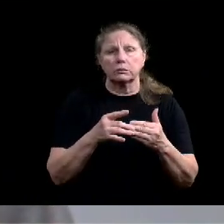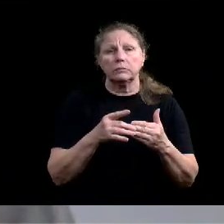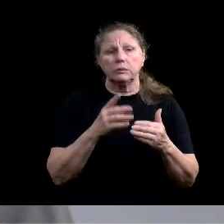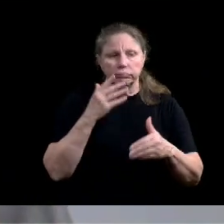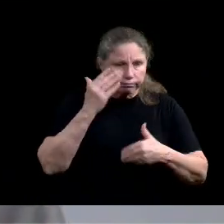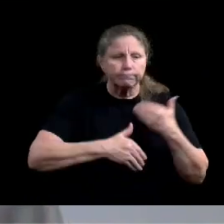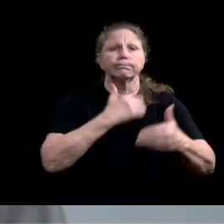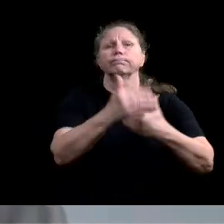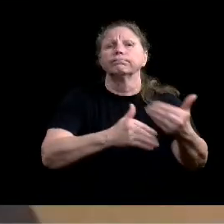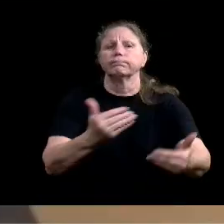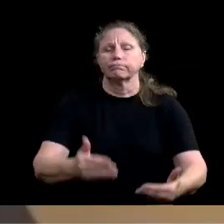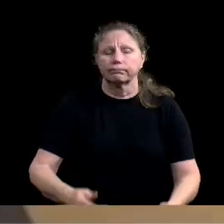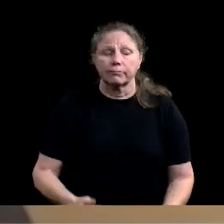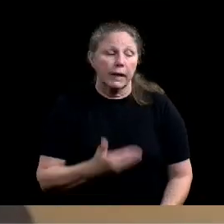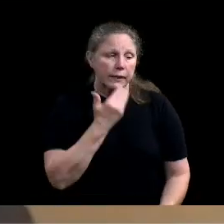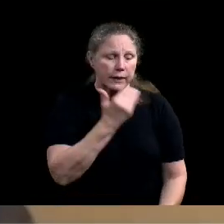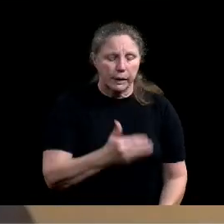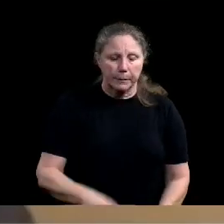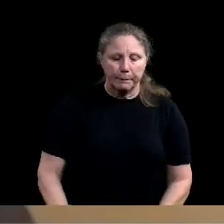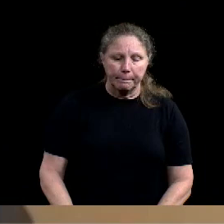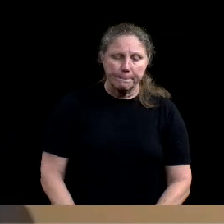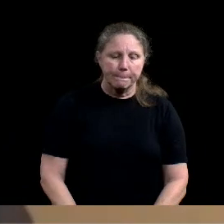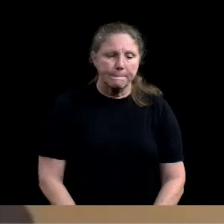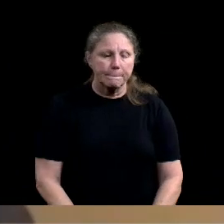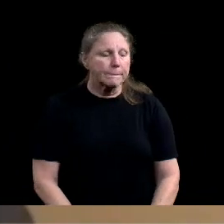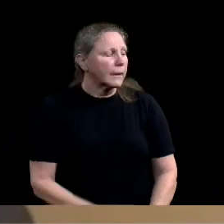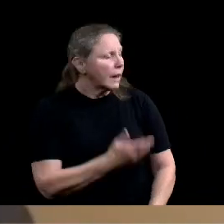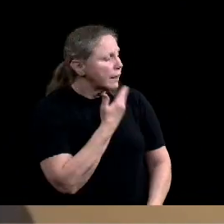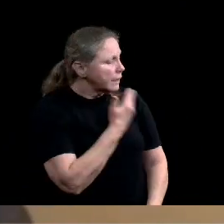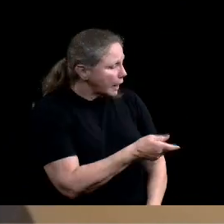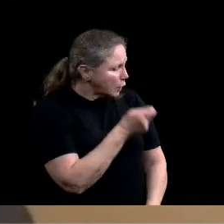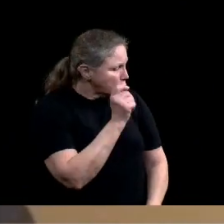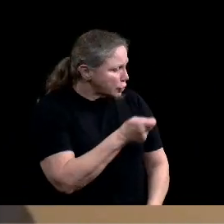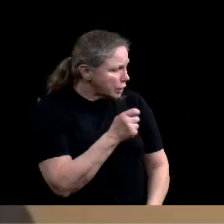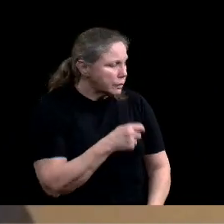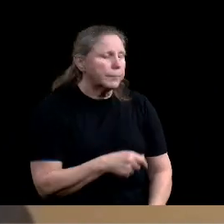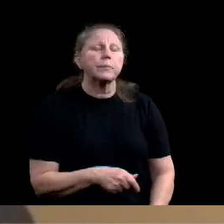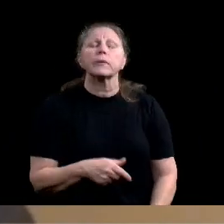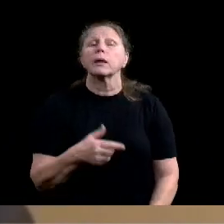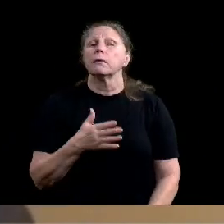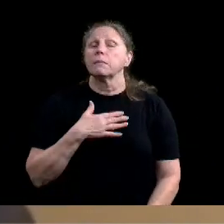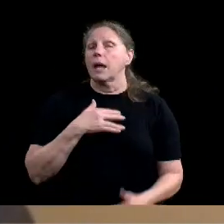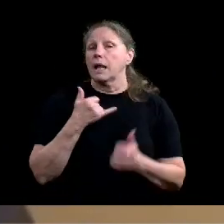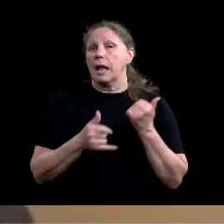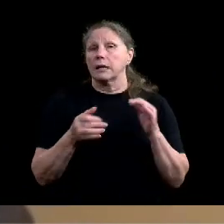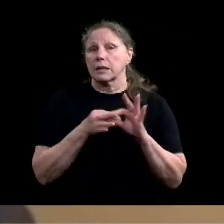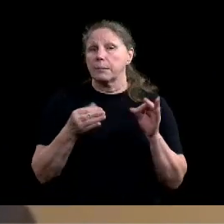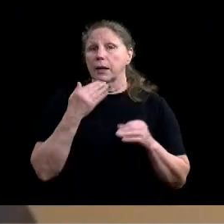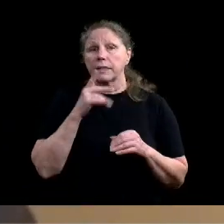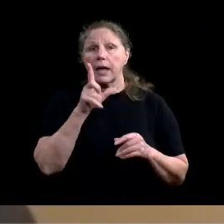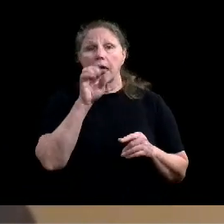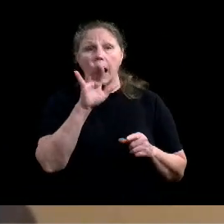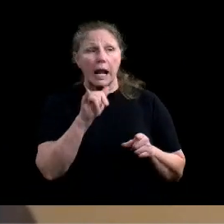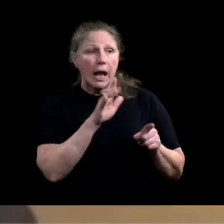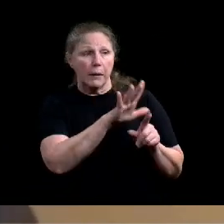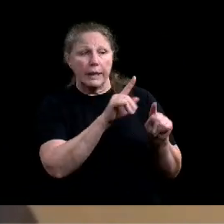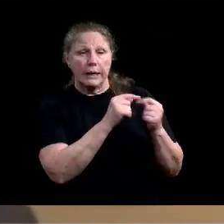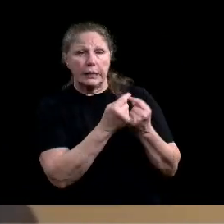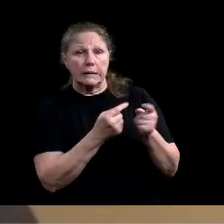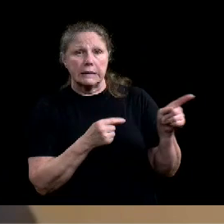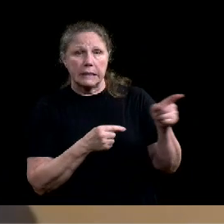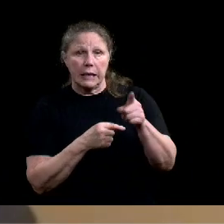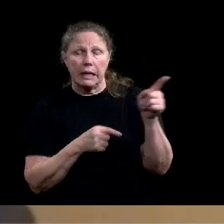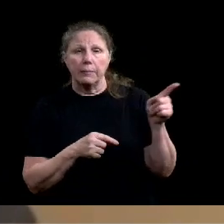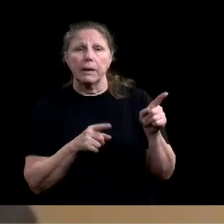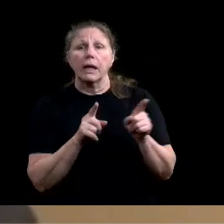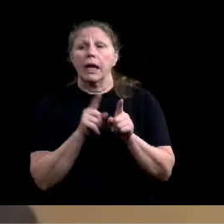Thank you, Judge Felton. I want to thank Larry Hulsey and his team, and Esmeralda Hudson, our city secretary, and her team